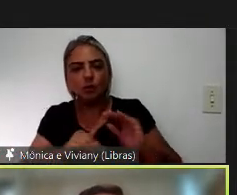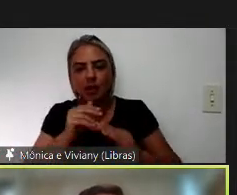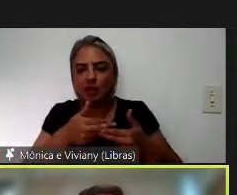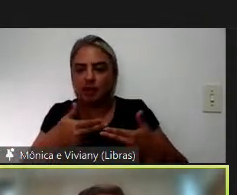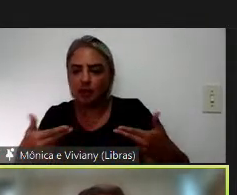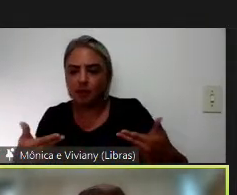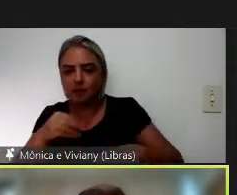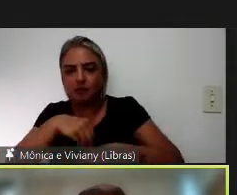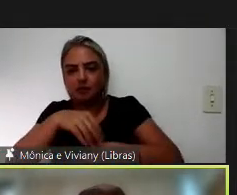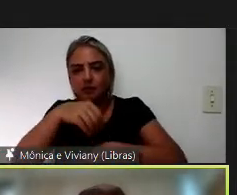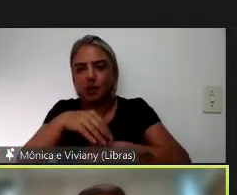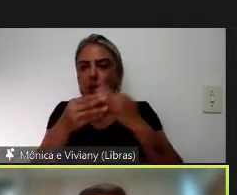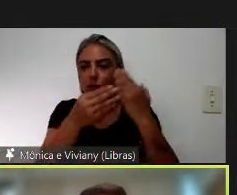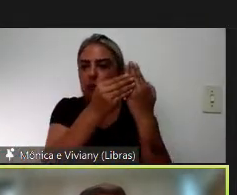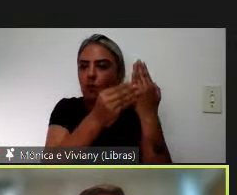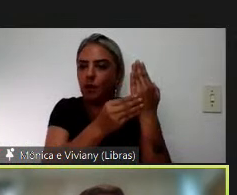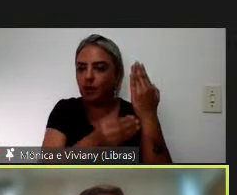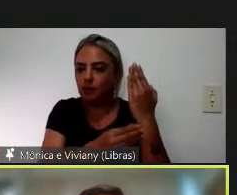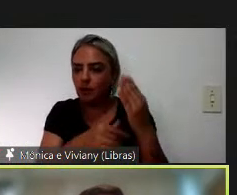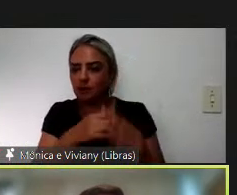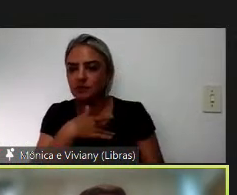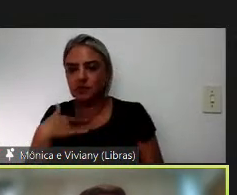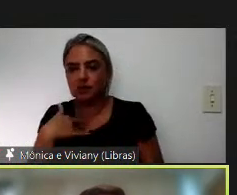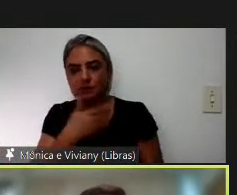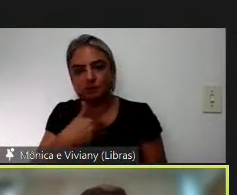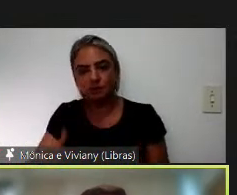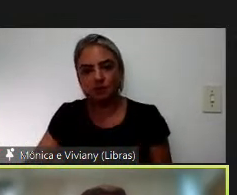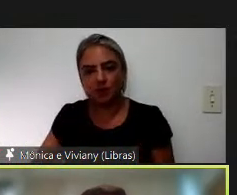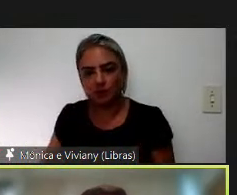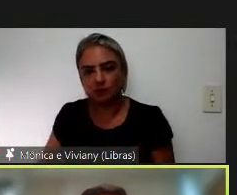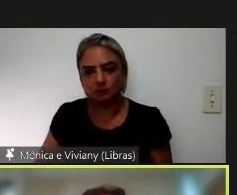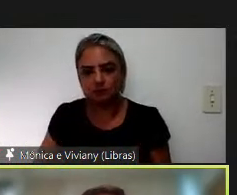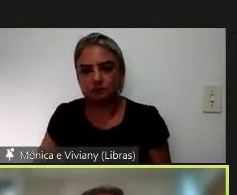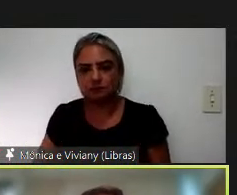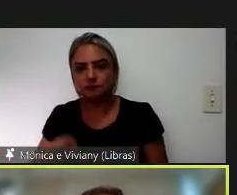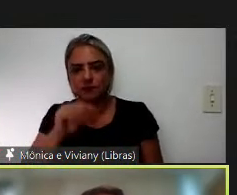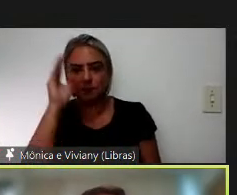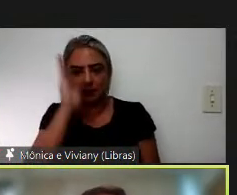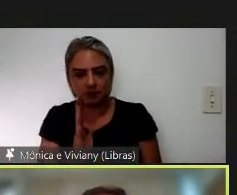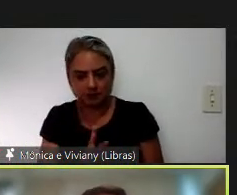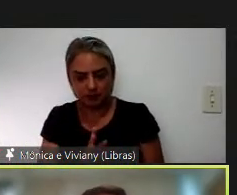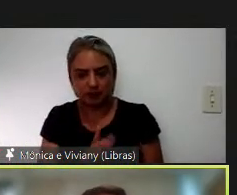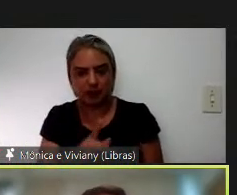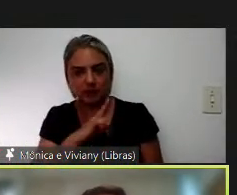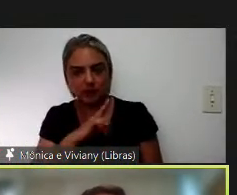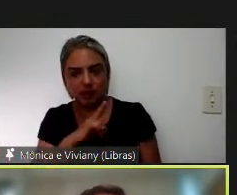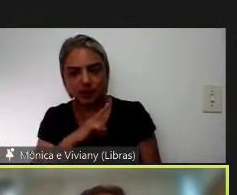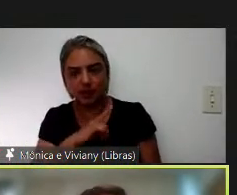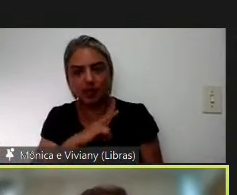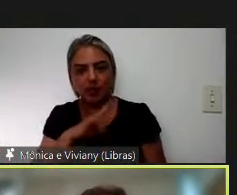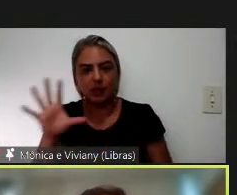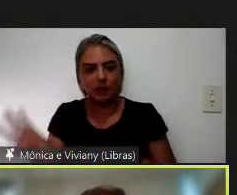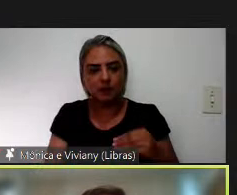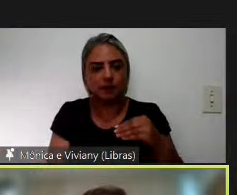we have two materials, two notebooks with